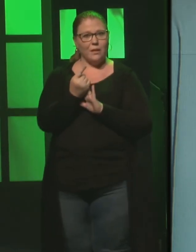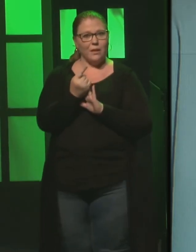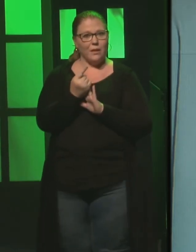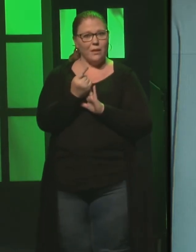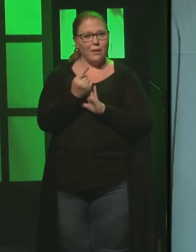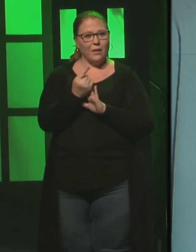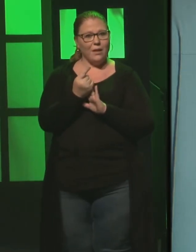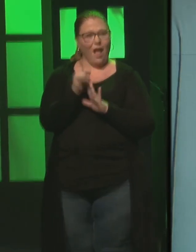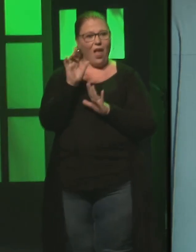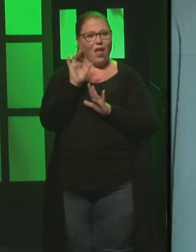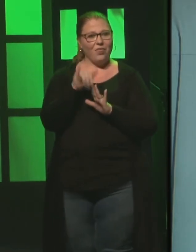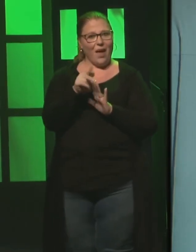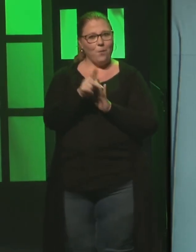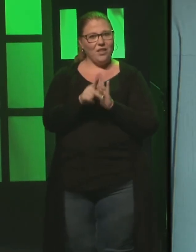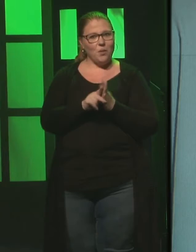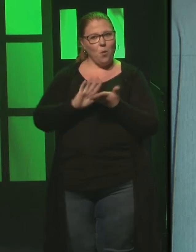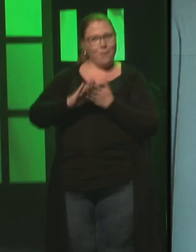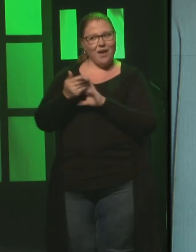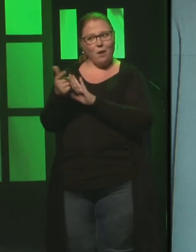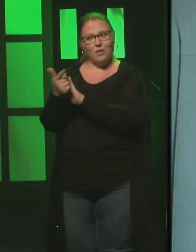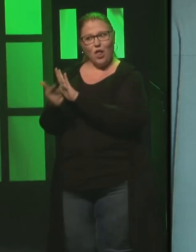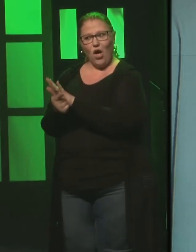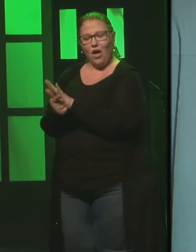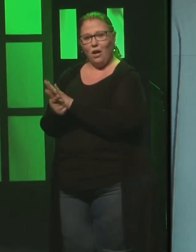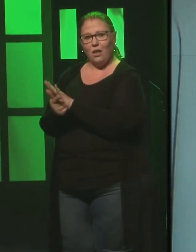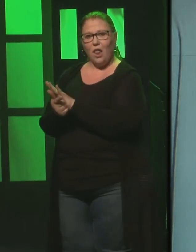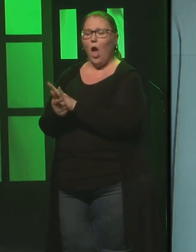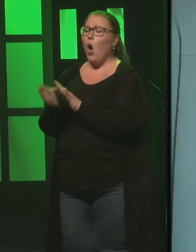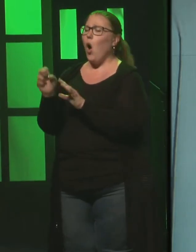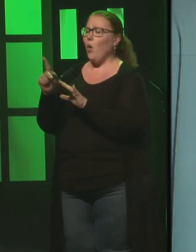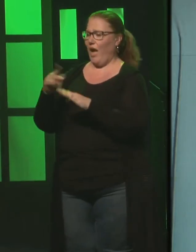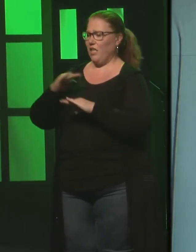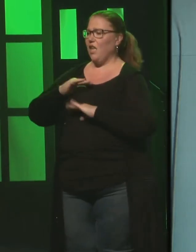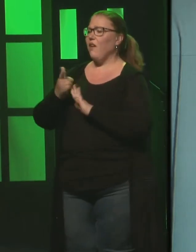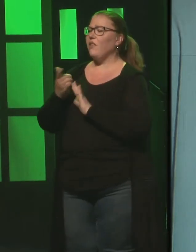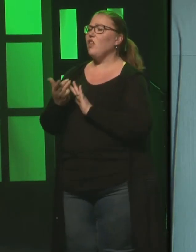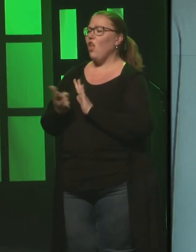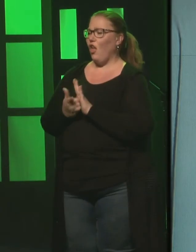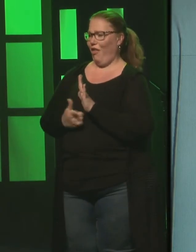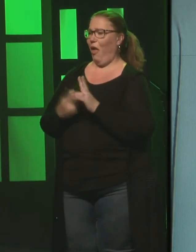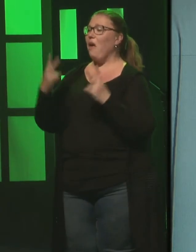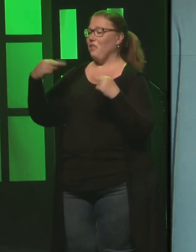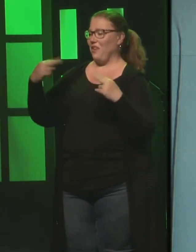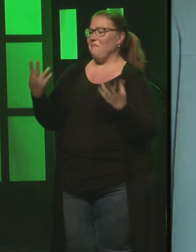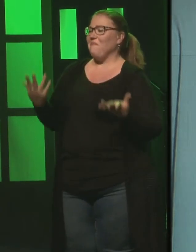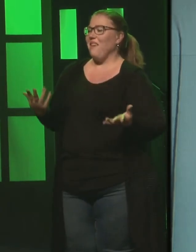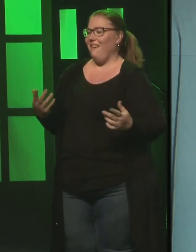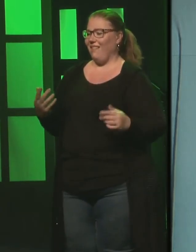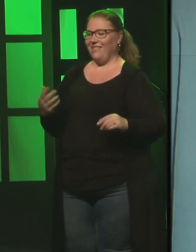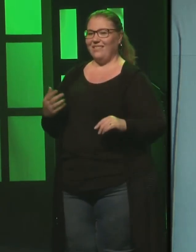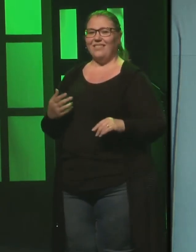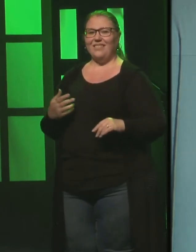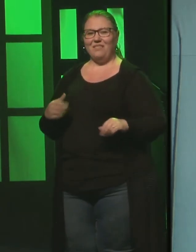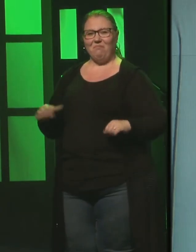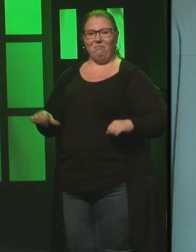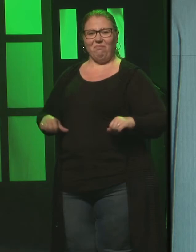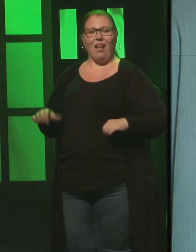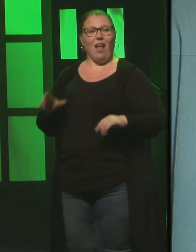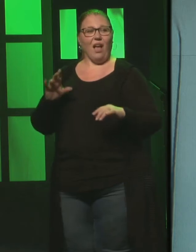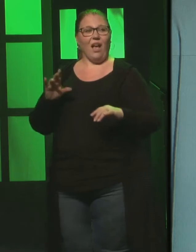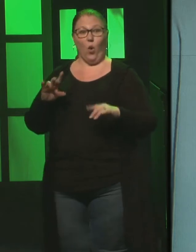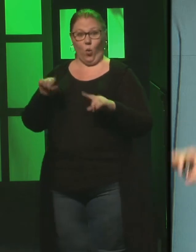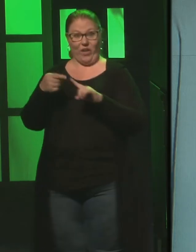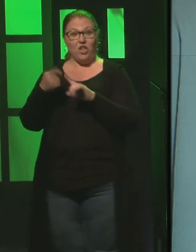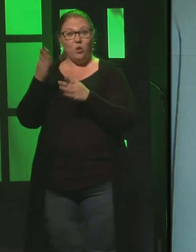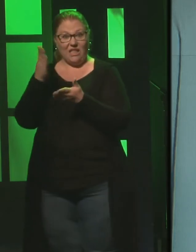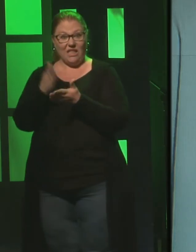law, the moment it becomes, well, I fulfilled the law. Look at me. And the moment we stop, you're done.